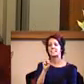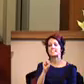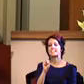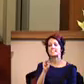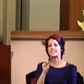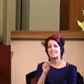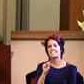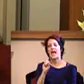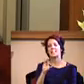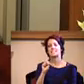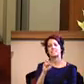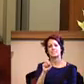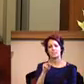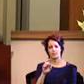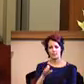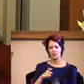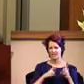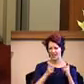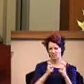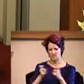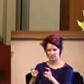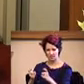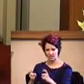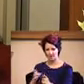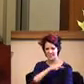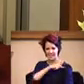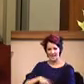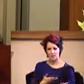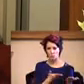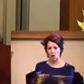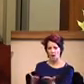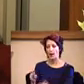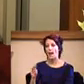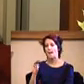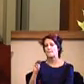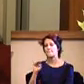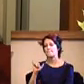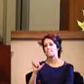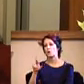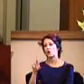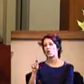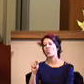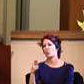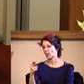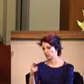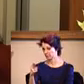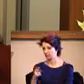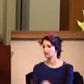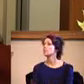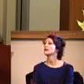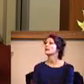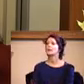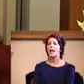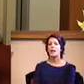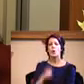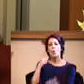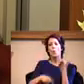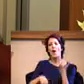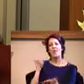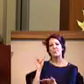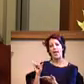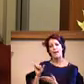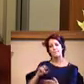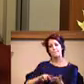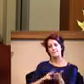to the the people's 2,000 years ago but also to us in our own context and in our own lives but this morning I just wanted to focus on the